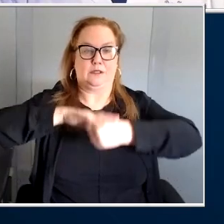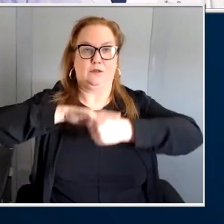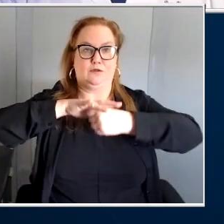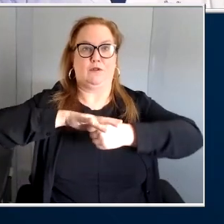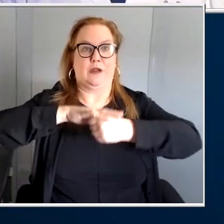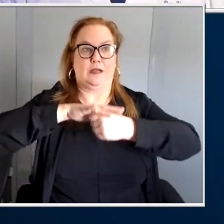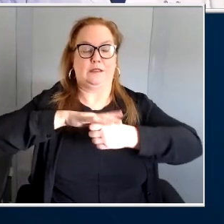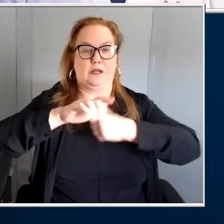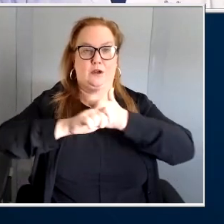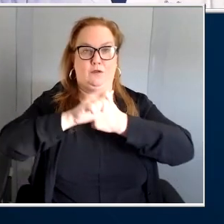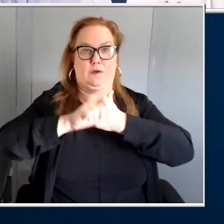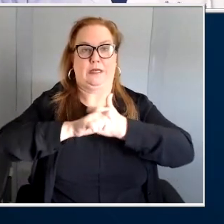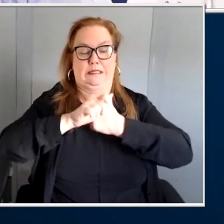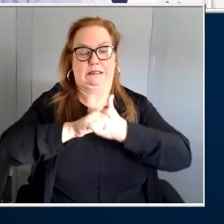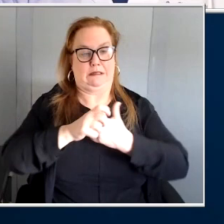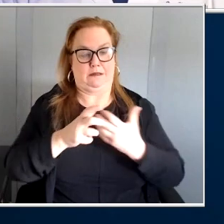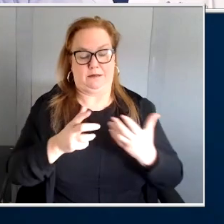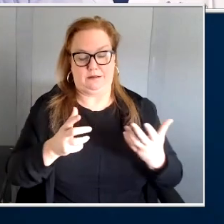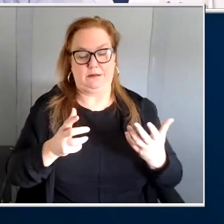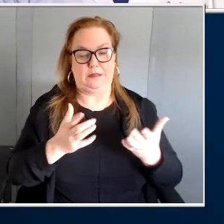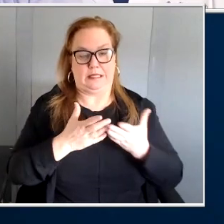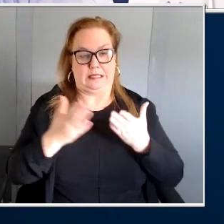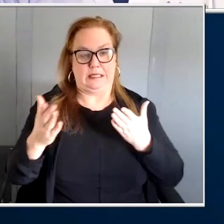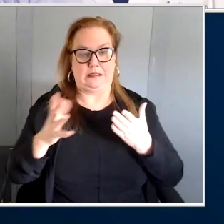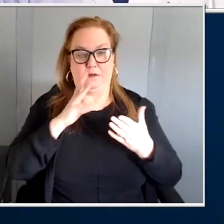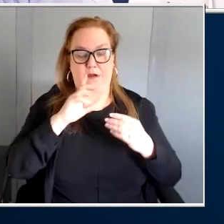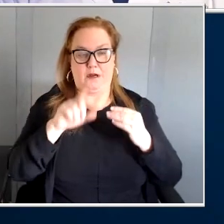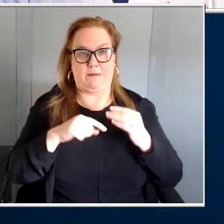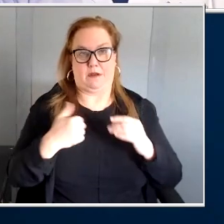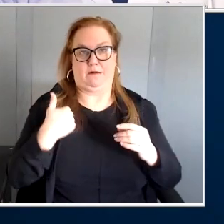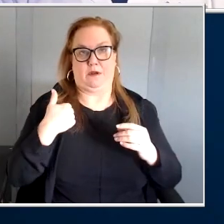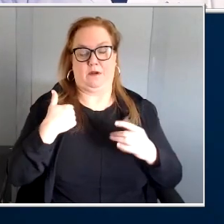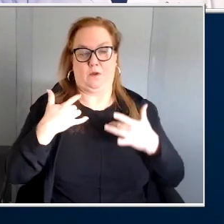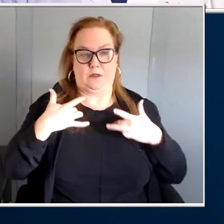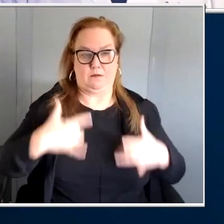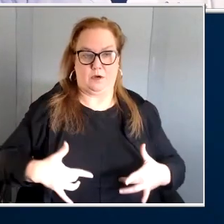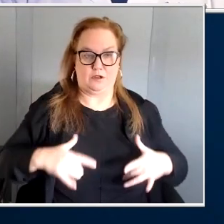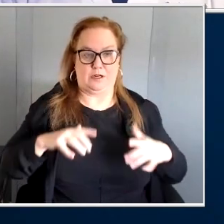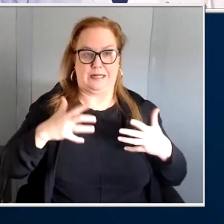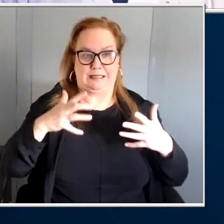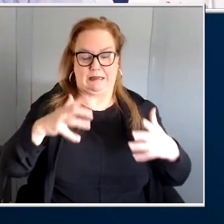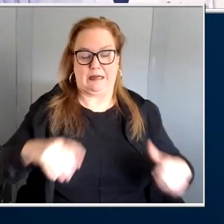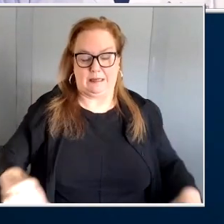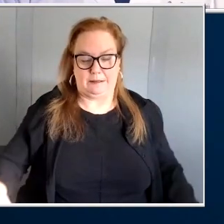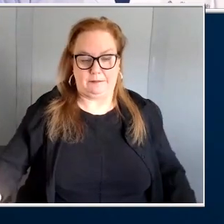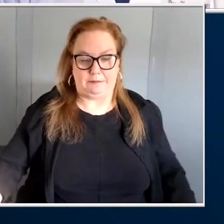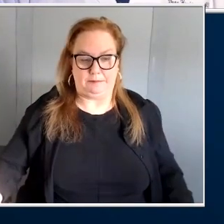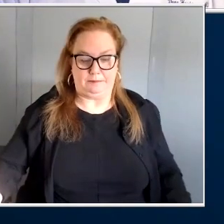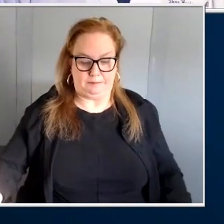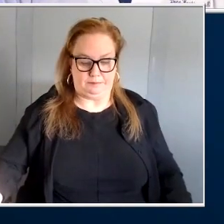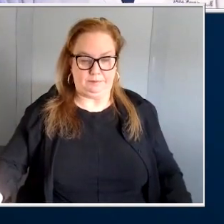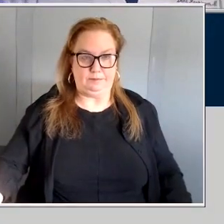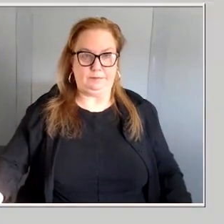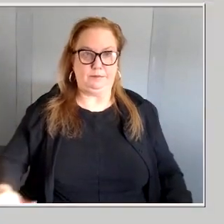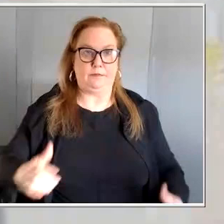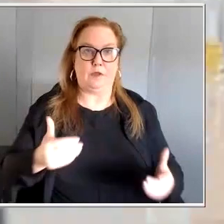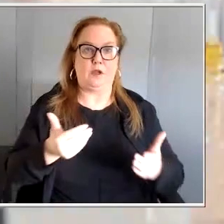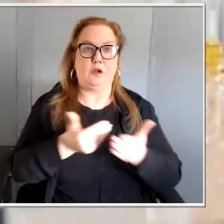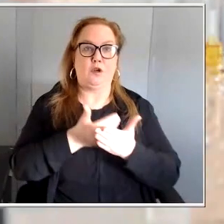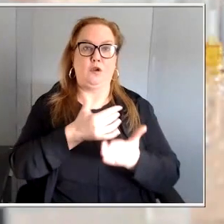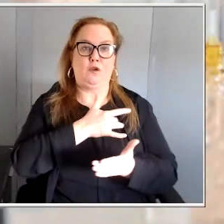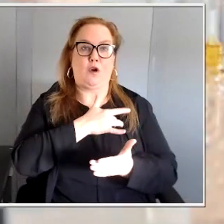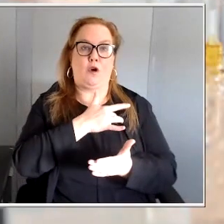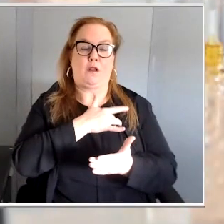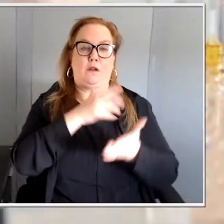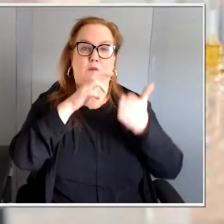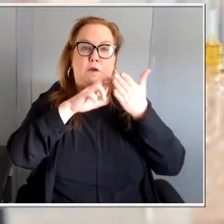risks you may be taking, and some of the things that we talked about a little bit ago with the depression and anxiety. So, well, new cardiovascular research published in Nature shows a